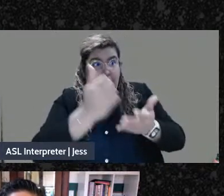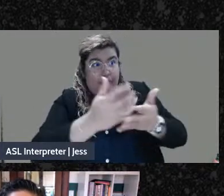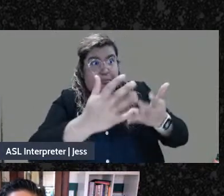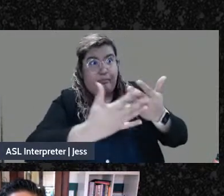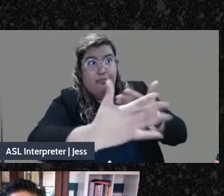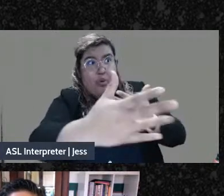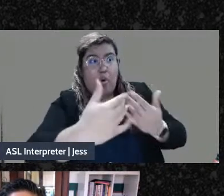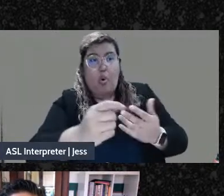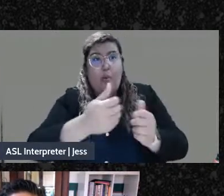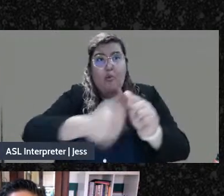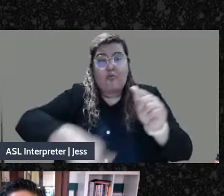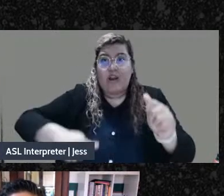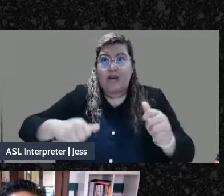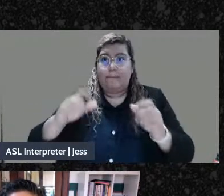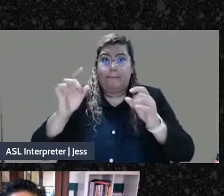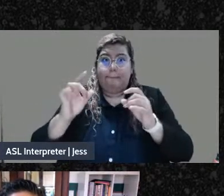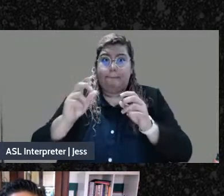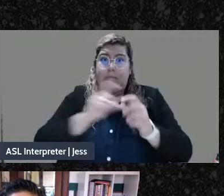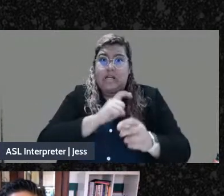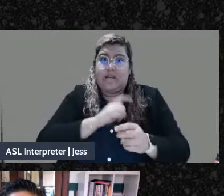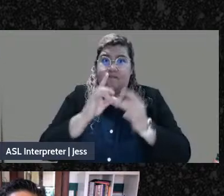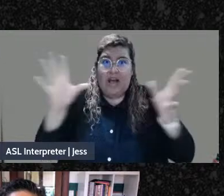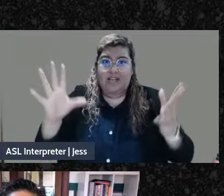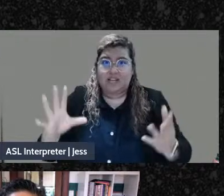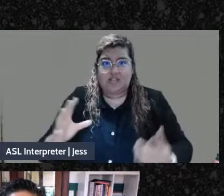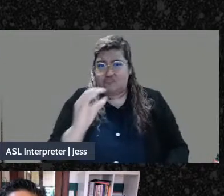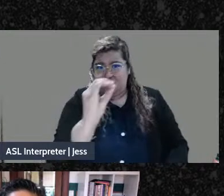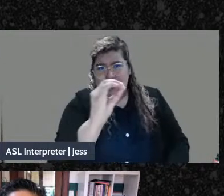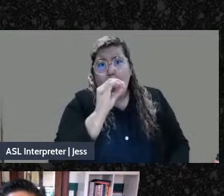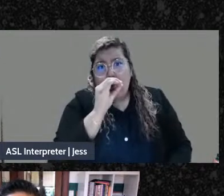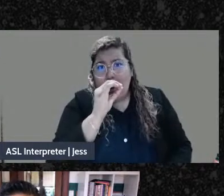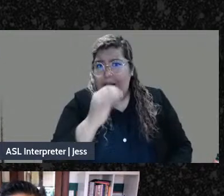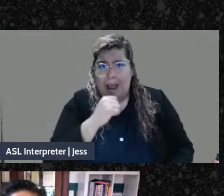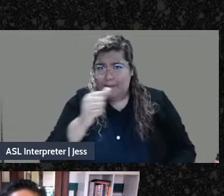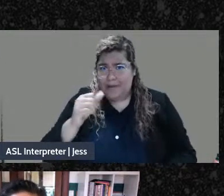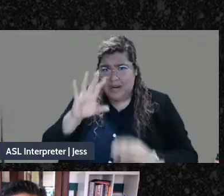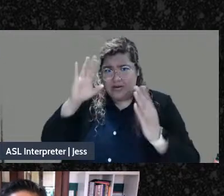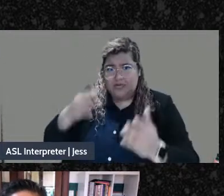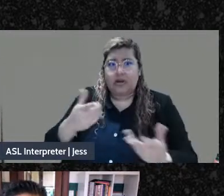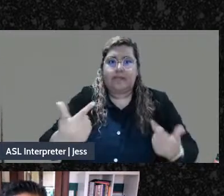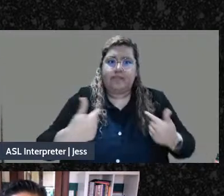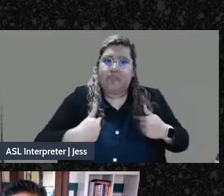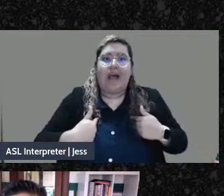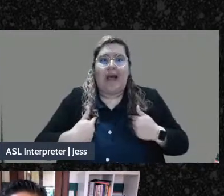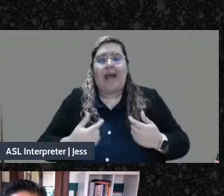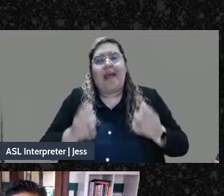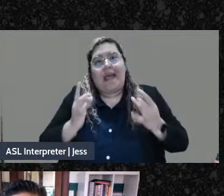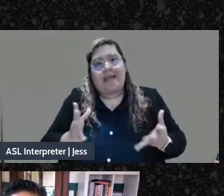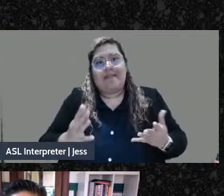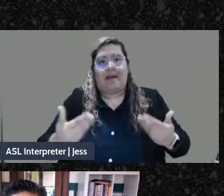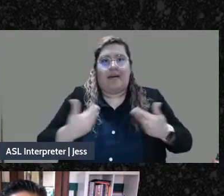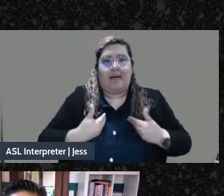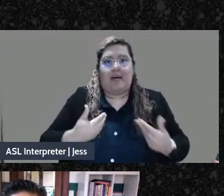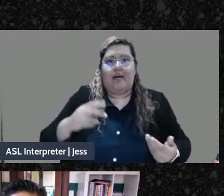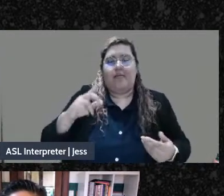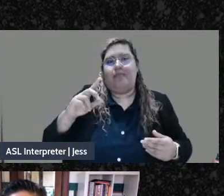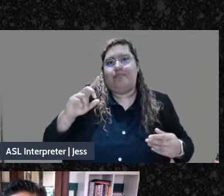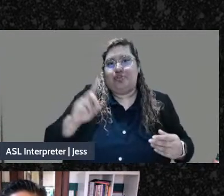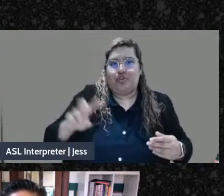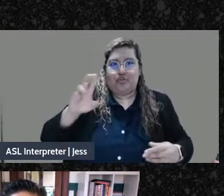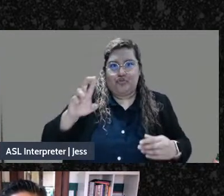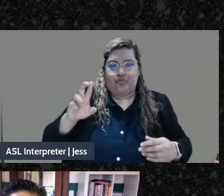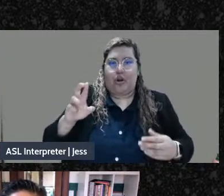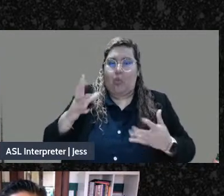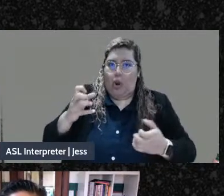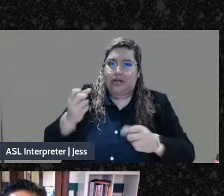violence is 0. I'm not going to waste any time on that, even though I hate it as a doctrine and I would like to get rid of it. And so